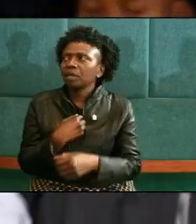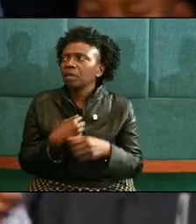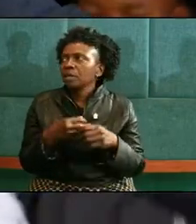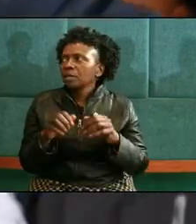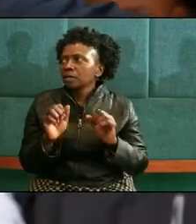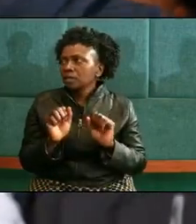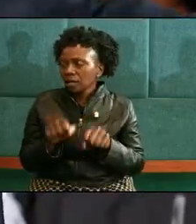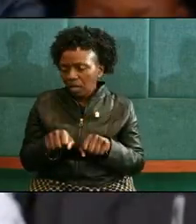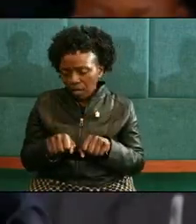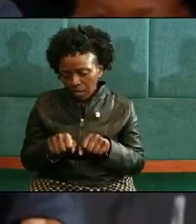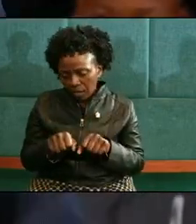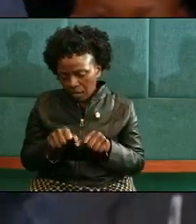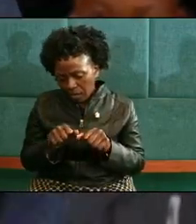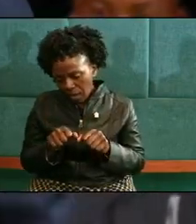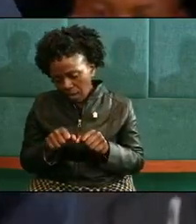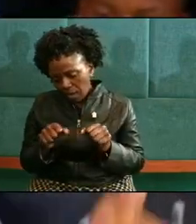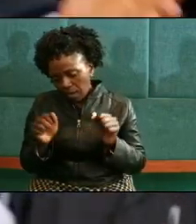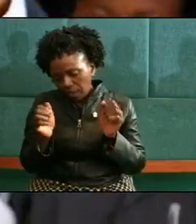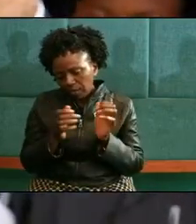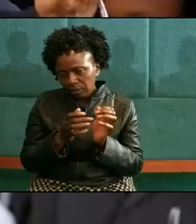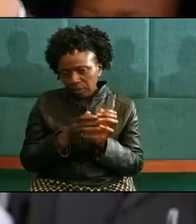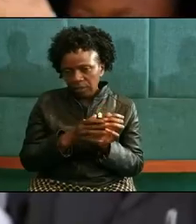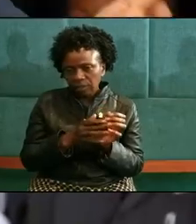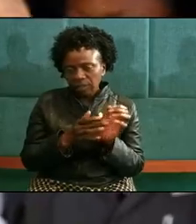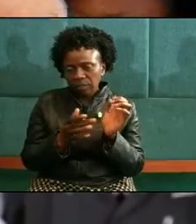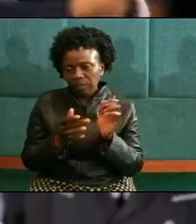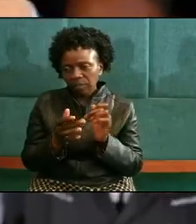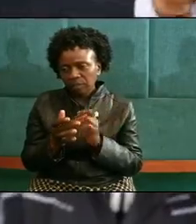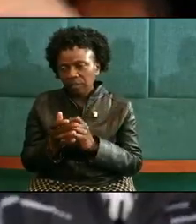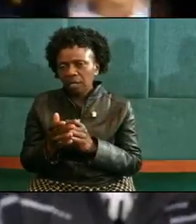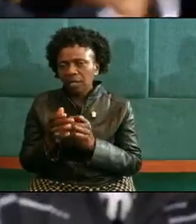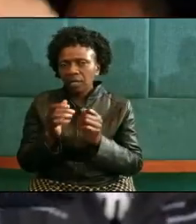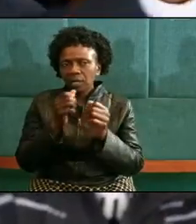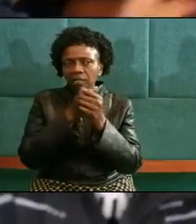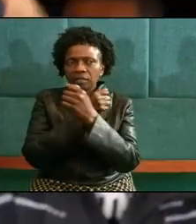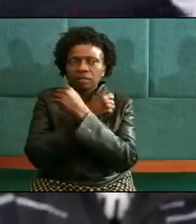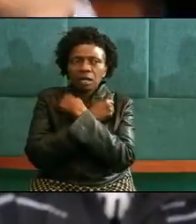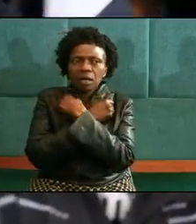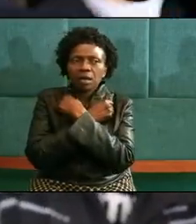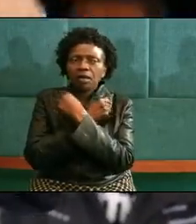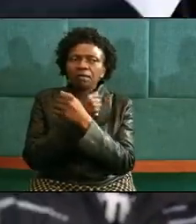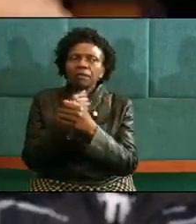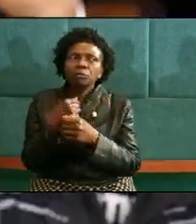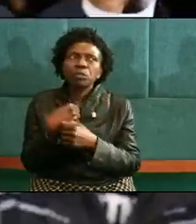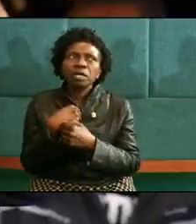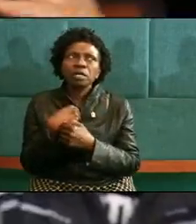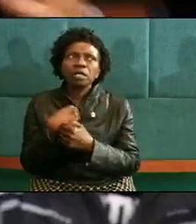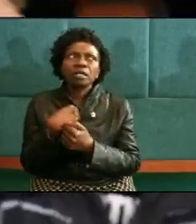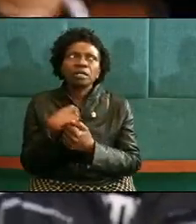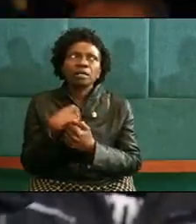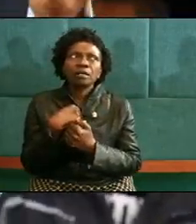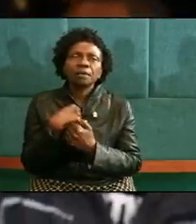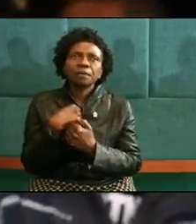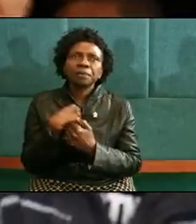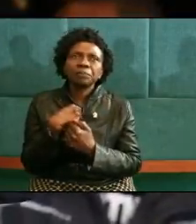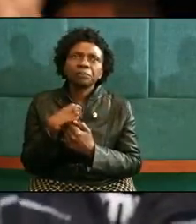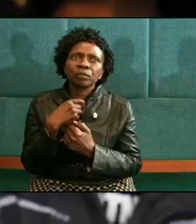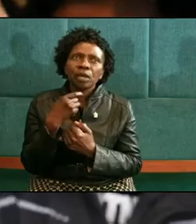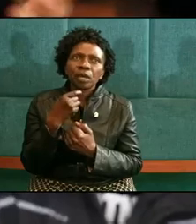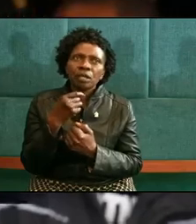morning when all the God's, yes, children come home. Yes, Jesus loves me. Bring them. Bring